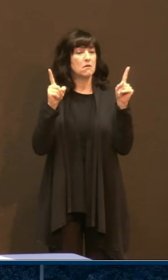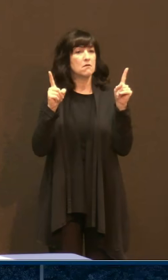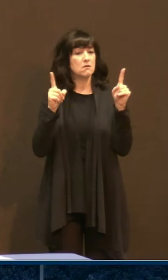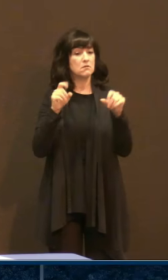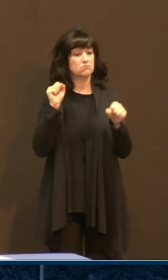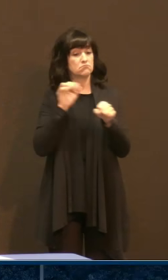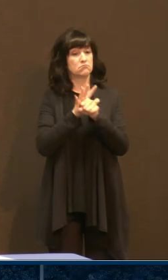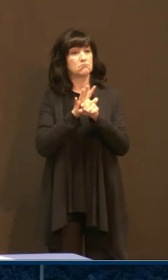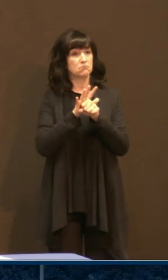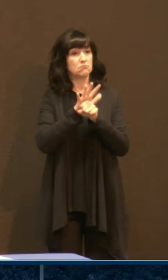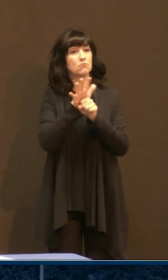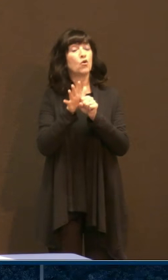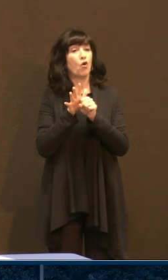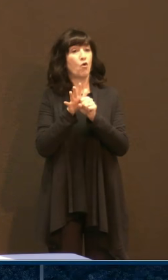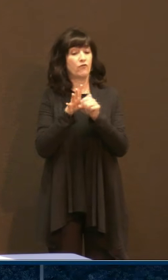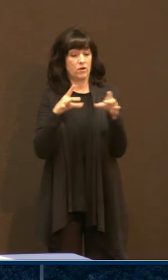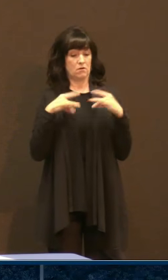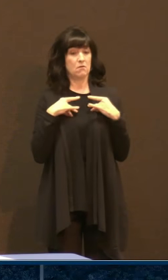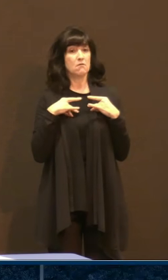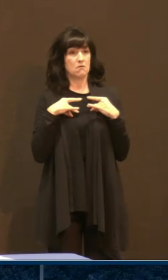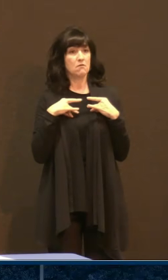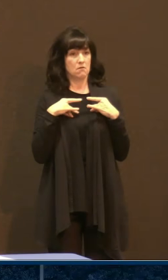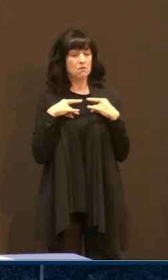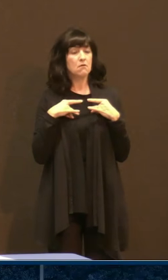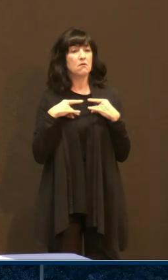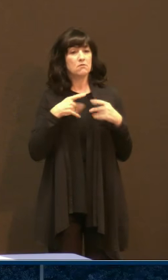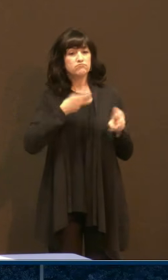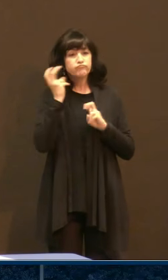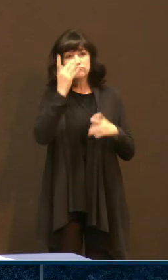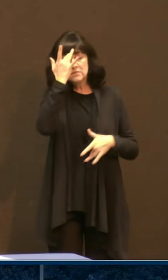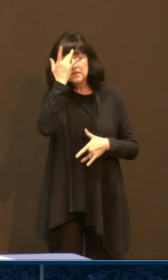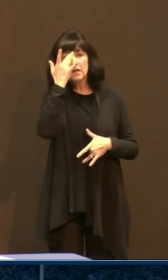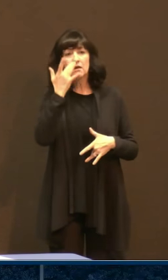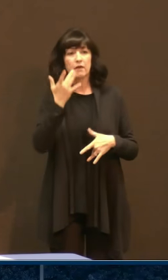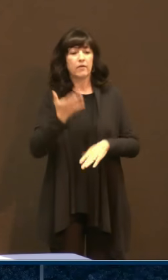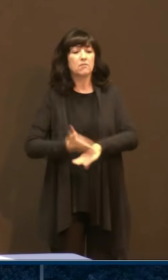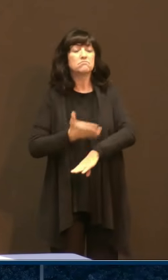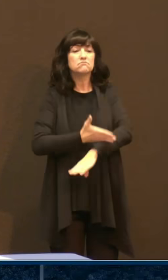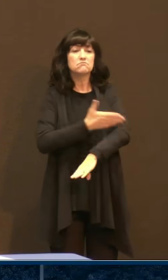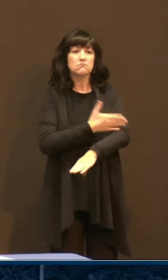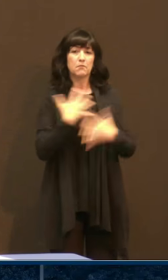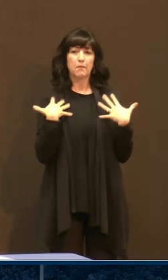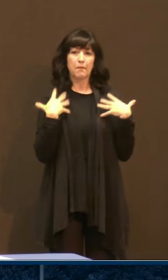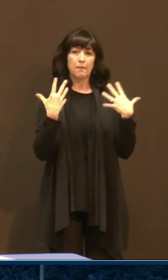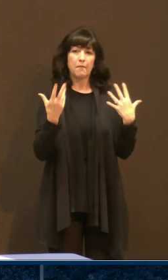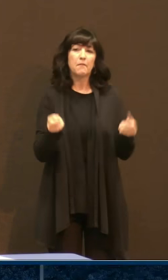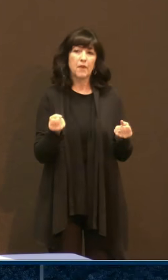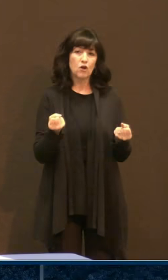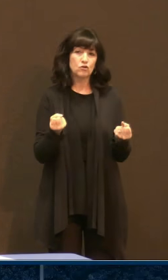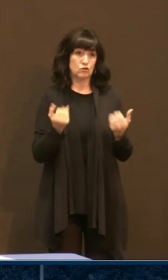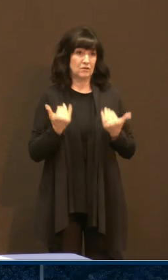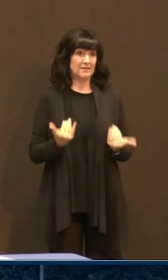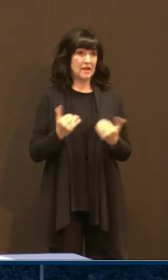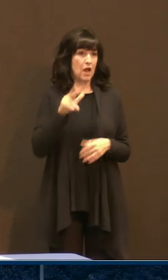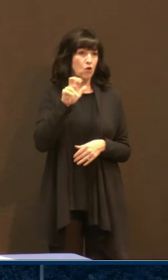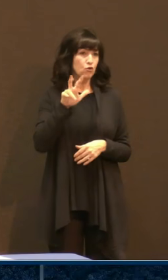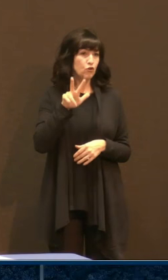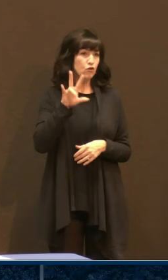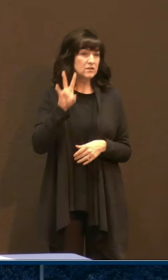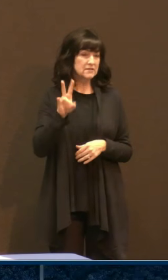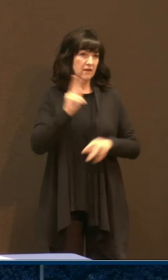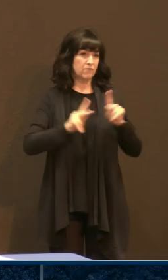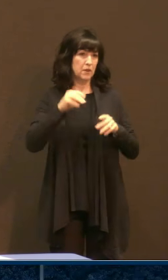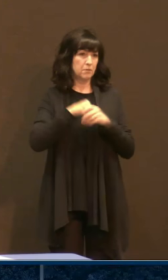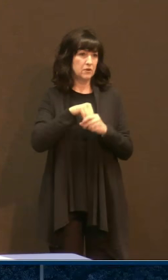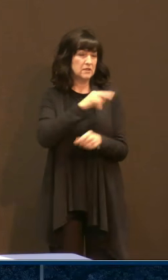pretty good about where we are, I think, on hospitalizations, with some obvious concerns with respect to critical care capacity